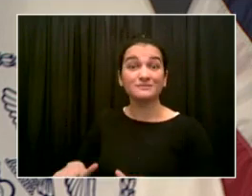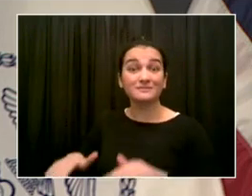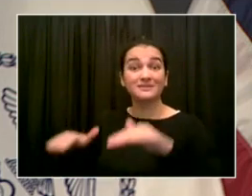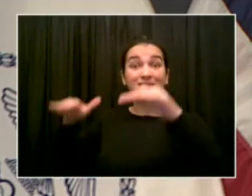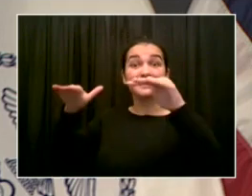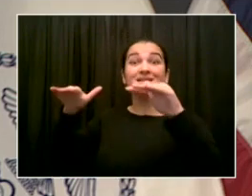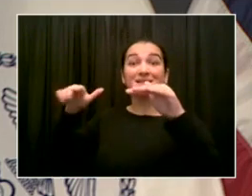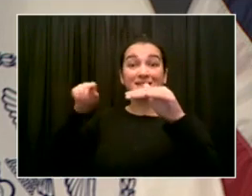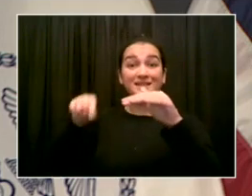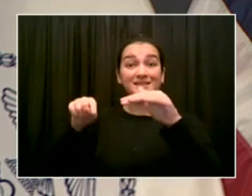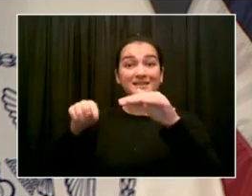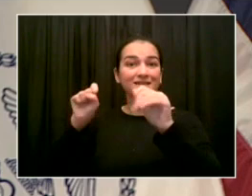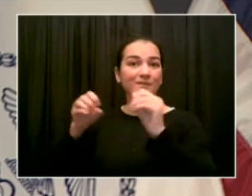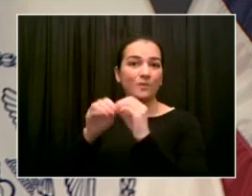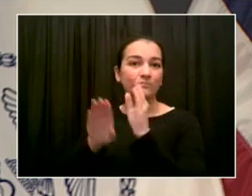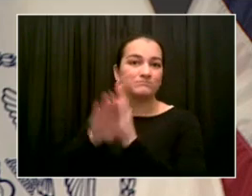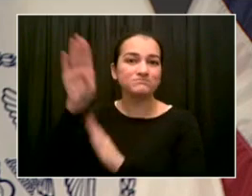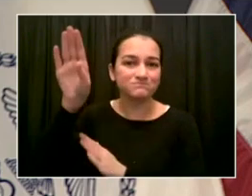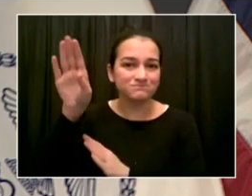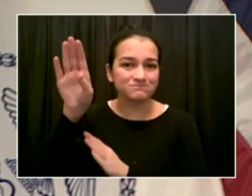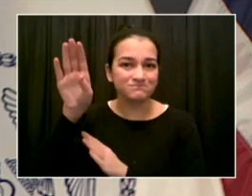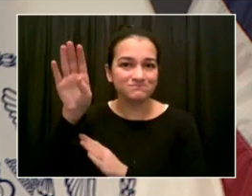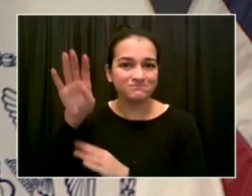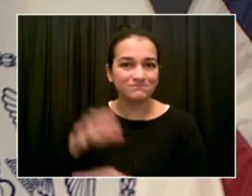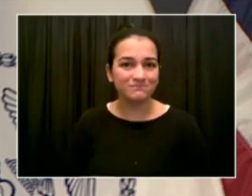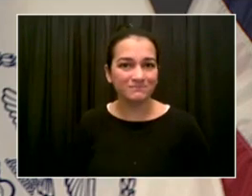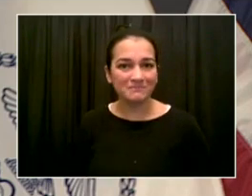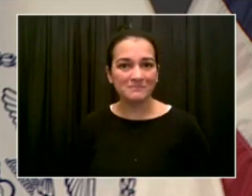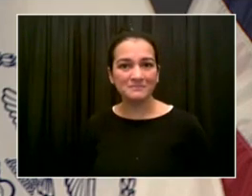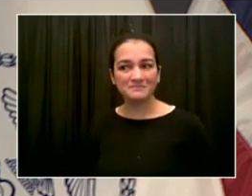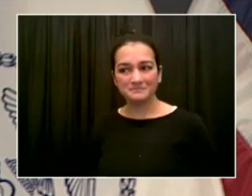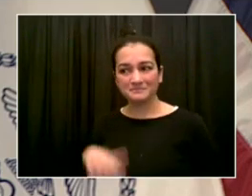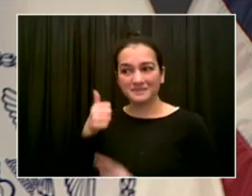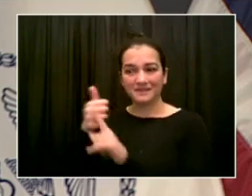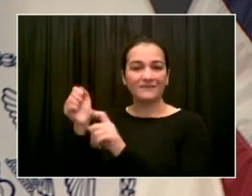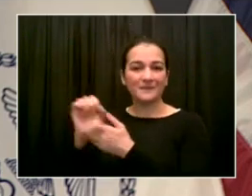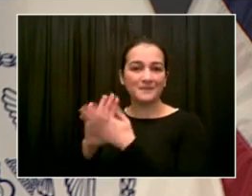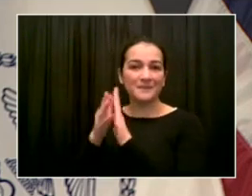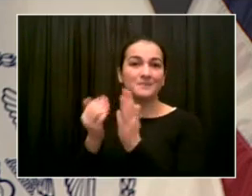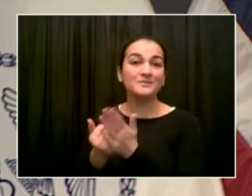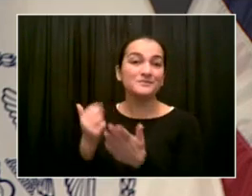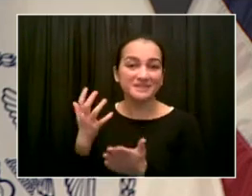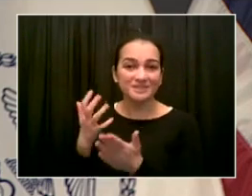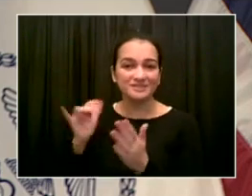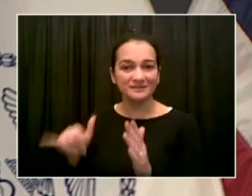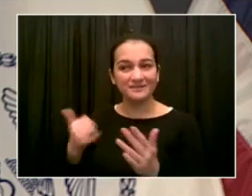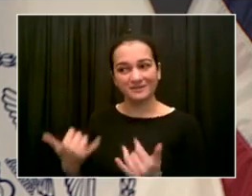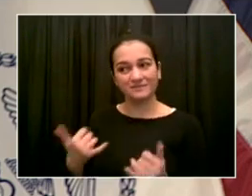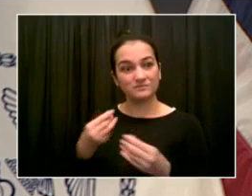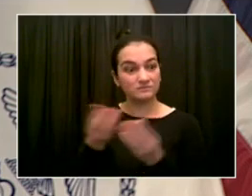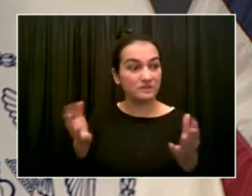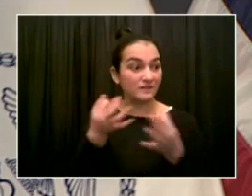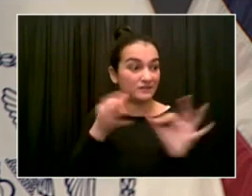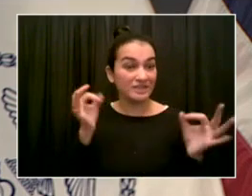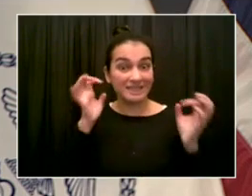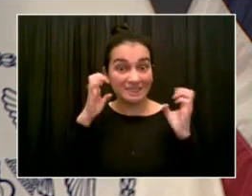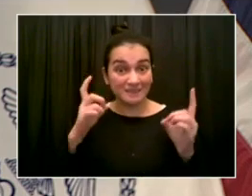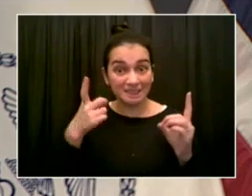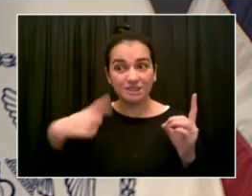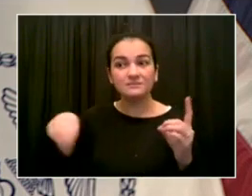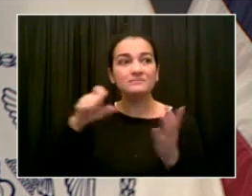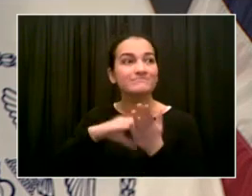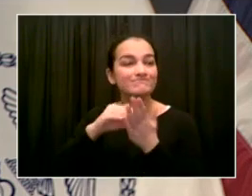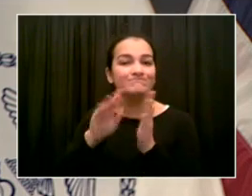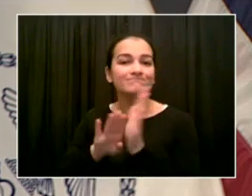crucial example of how you build generational wealth. That's one swath. I think the other obvious thing to talk about is affordable